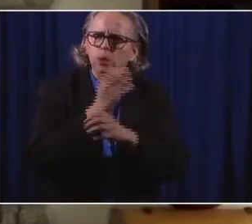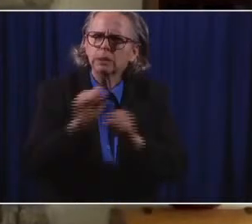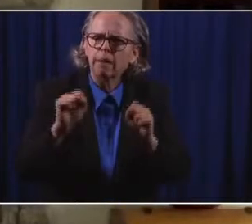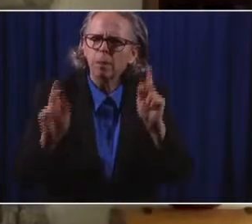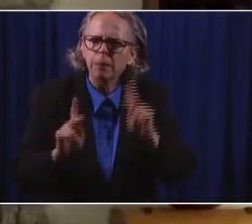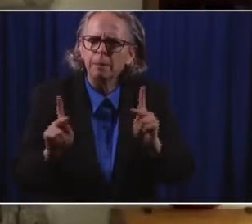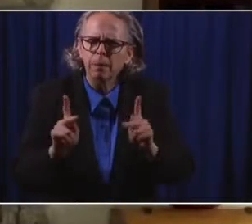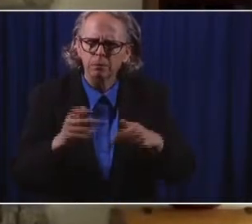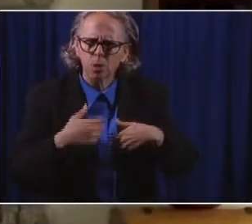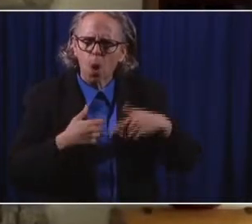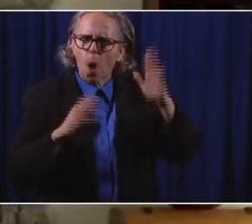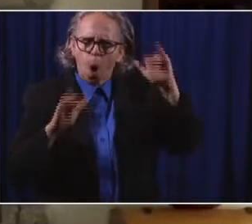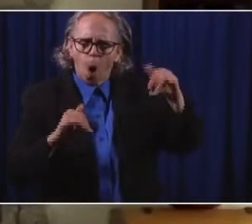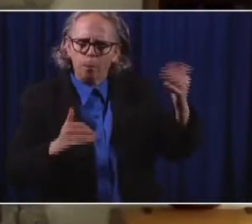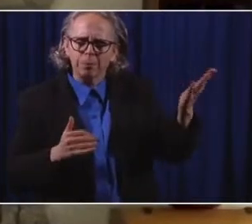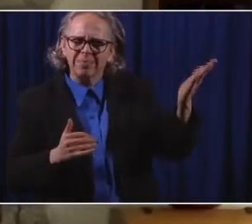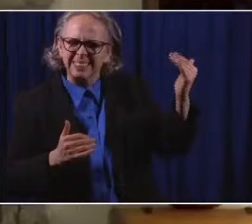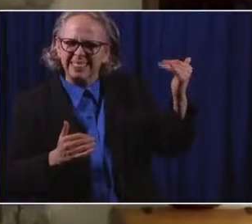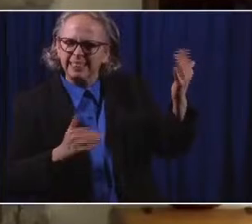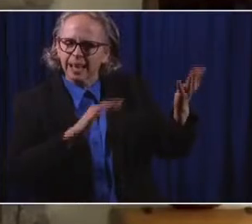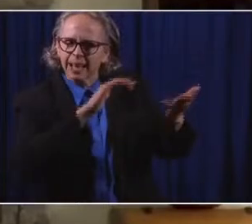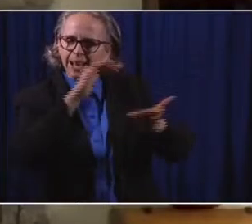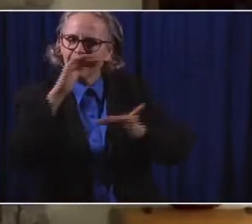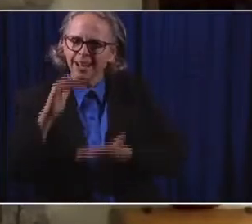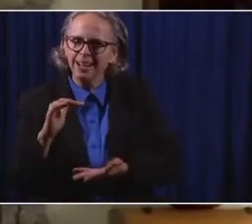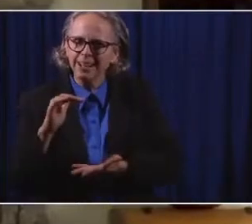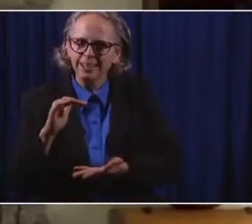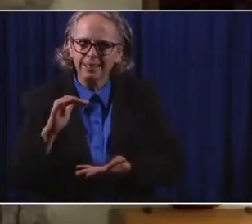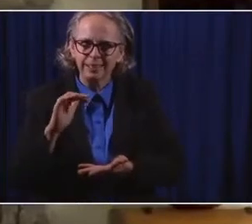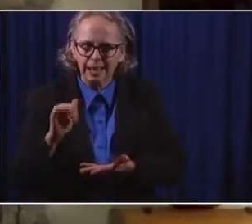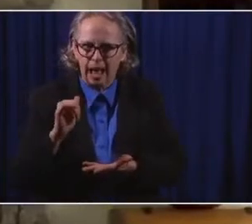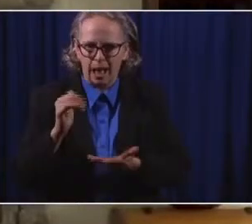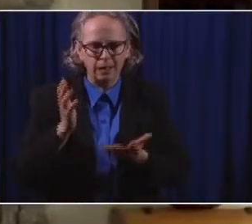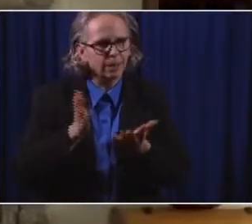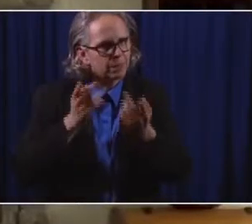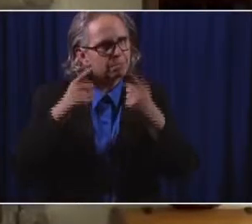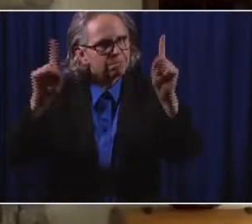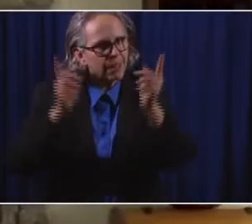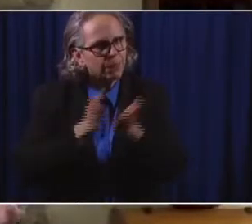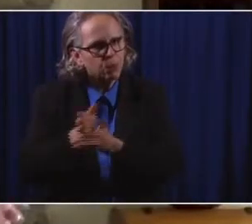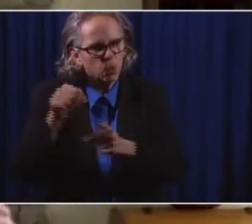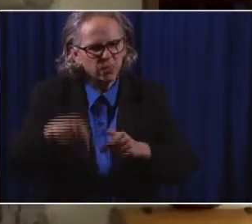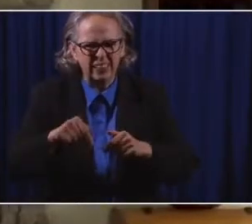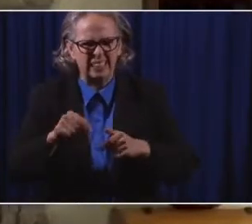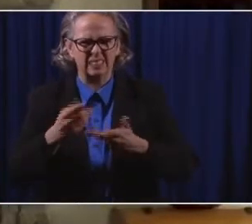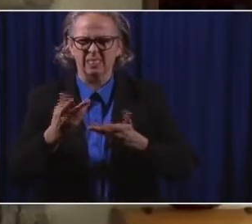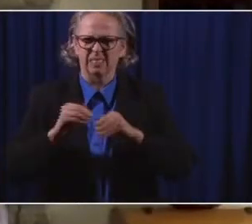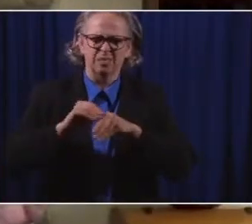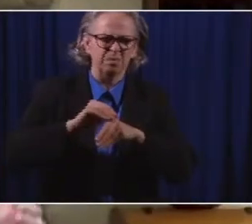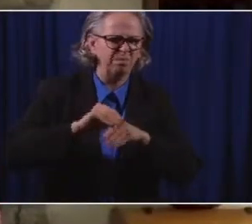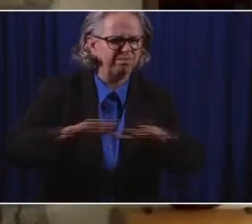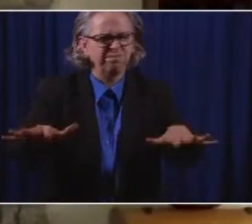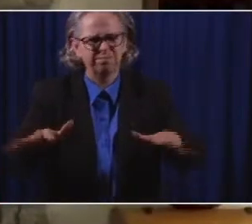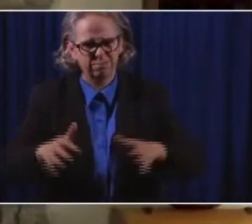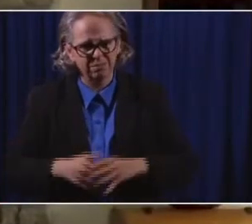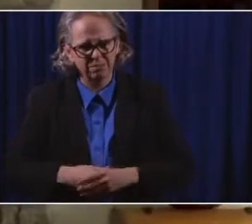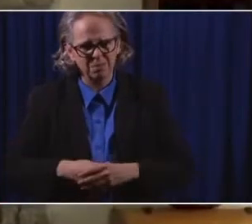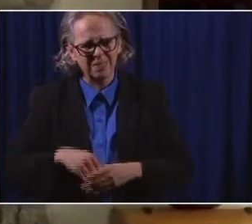there. We're going to get through this. We're going to get those vaccines, and it's going to take a while to get it all out and get enough people